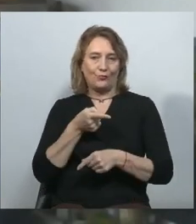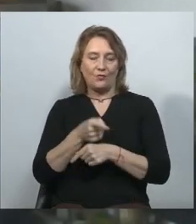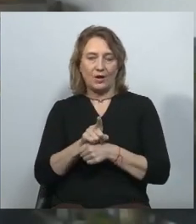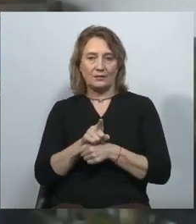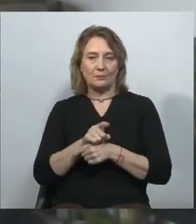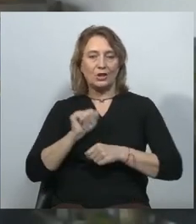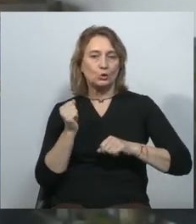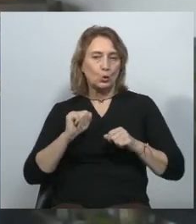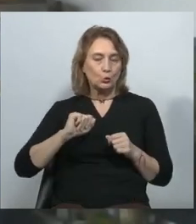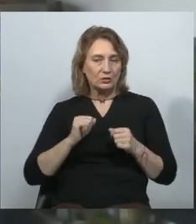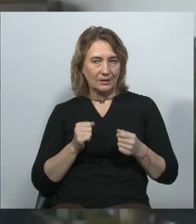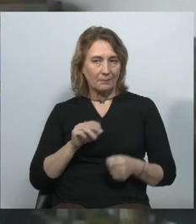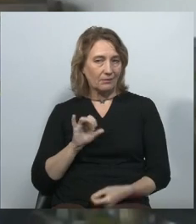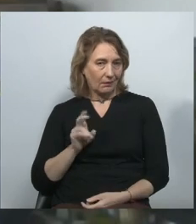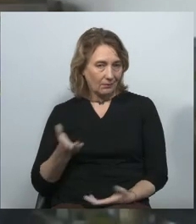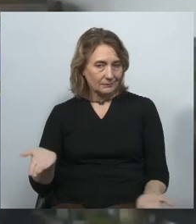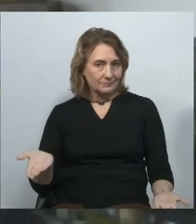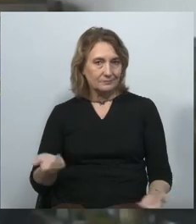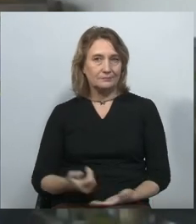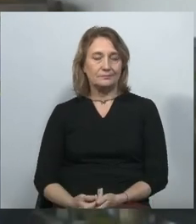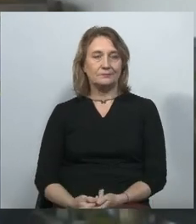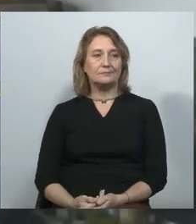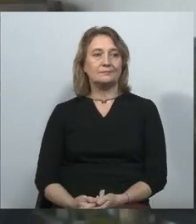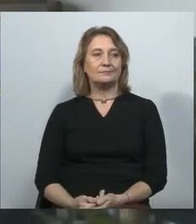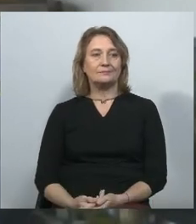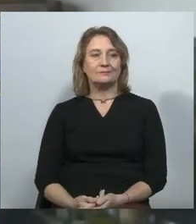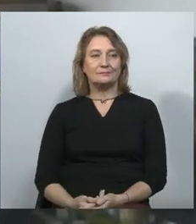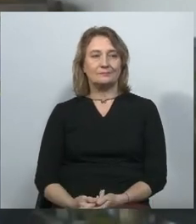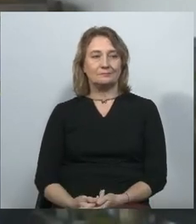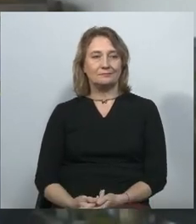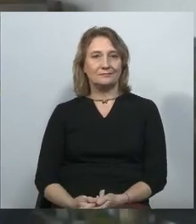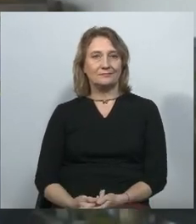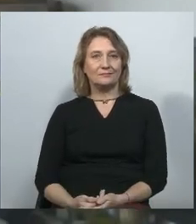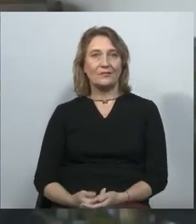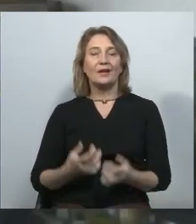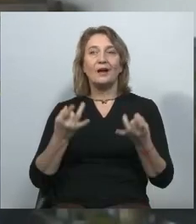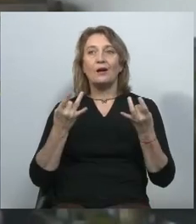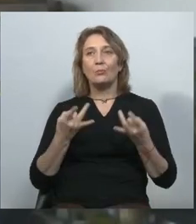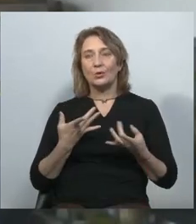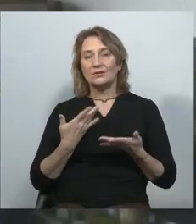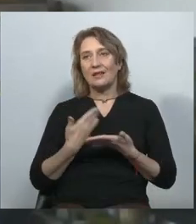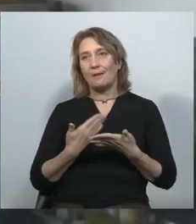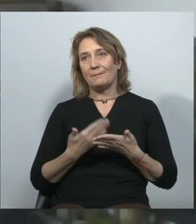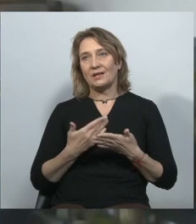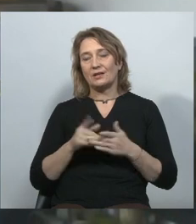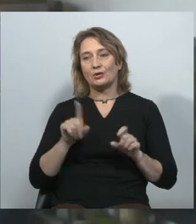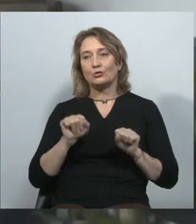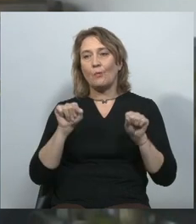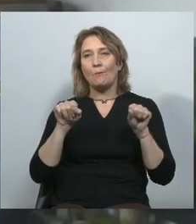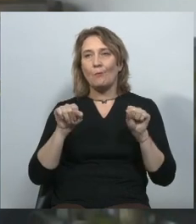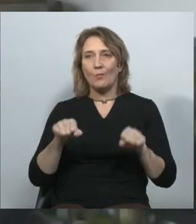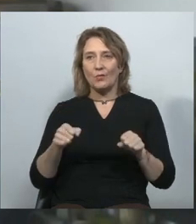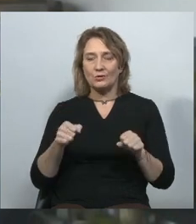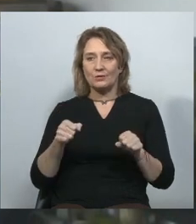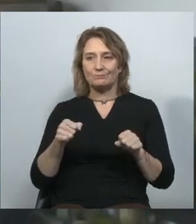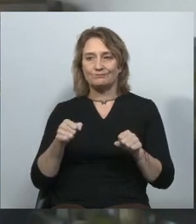theory. We all have that friend who likes to start arguments, just to kind of wind us up. And so perhaps those people will see it and